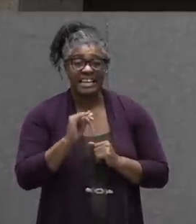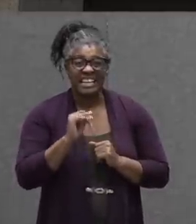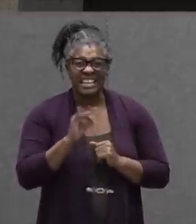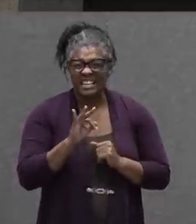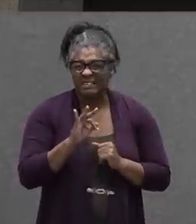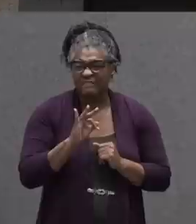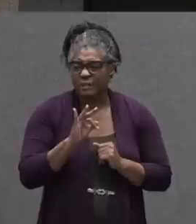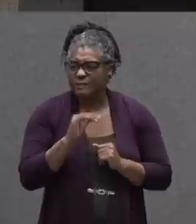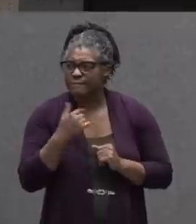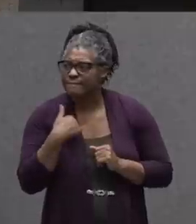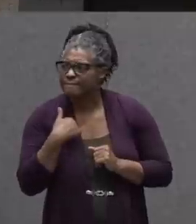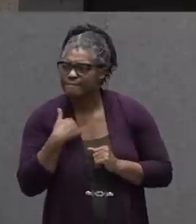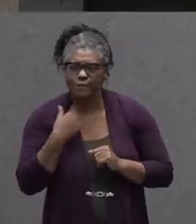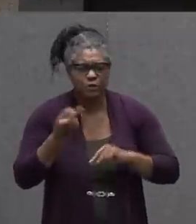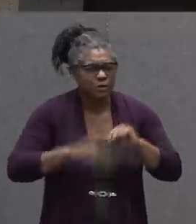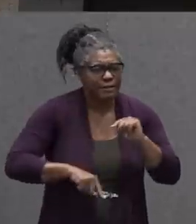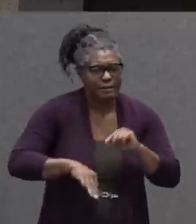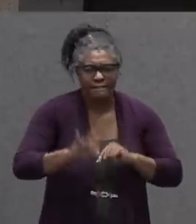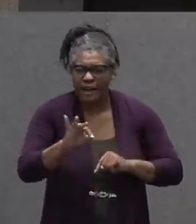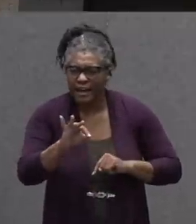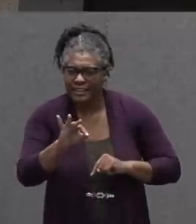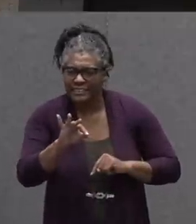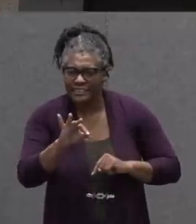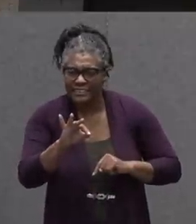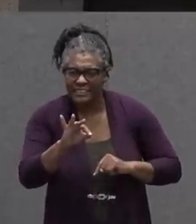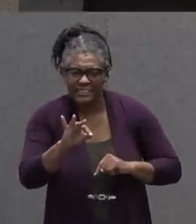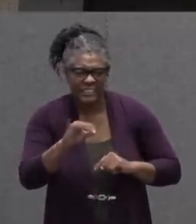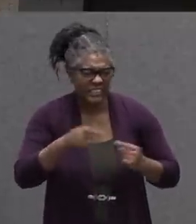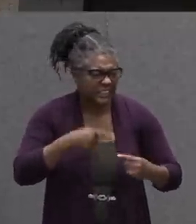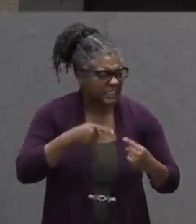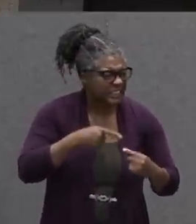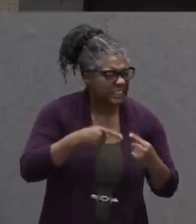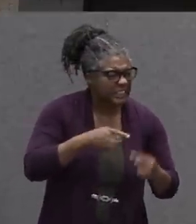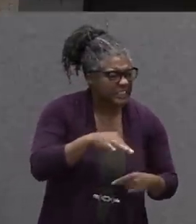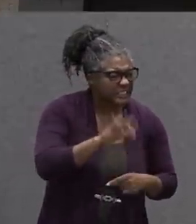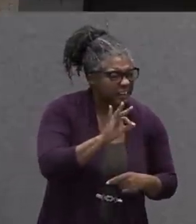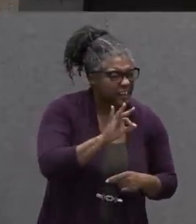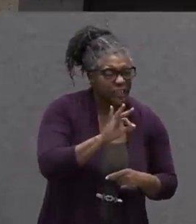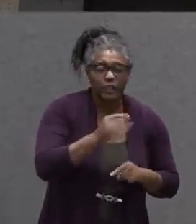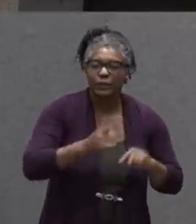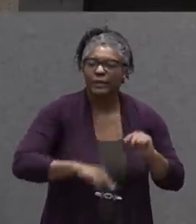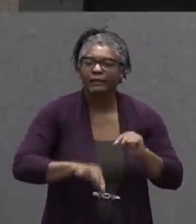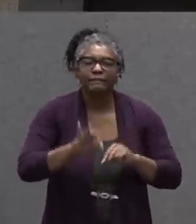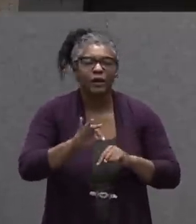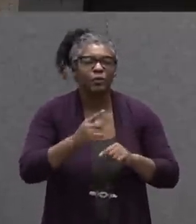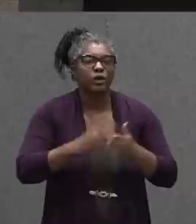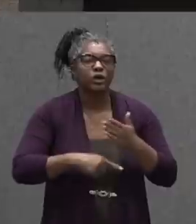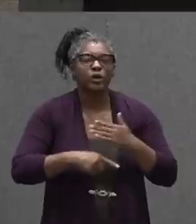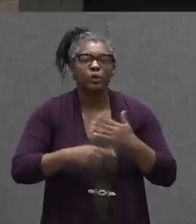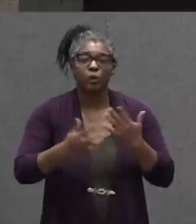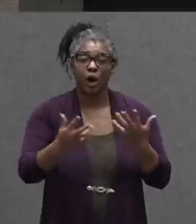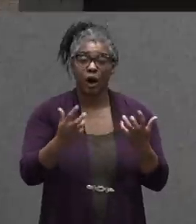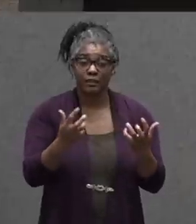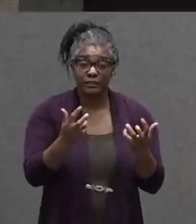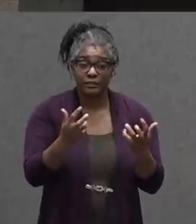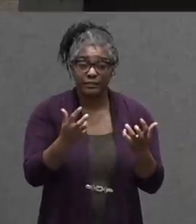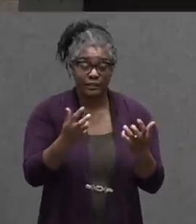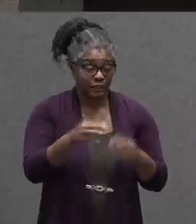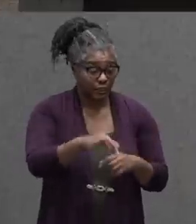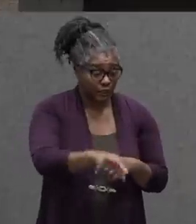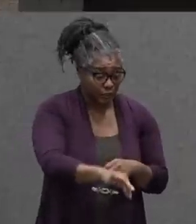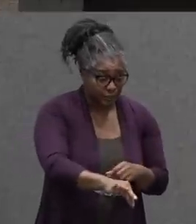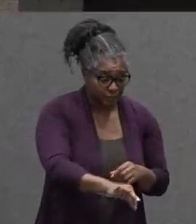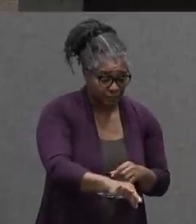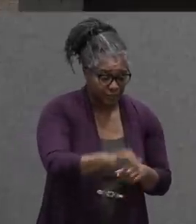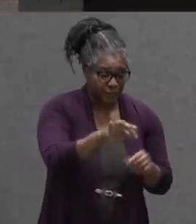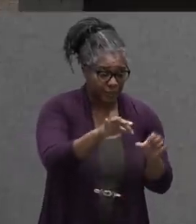something or you just can't find the thing that you want, as you draw a card, you could also